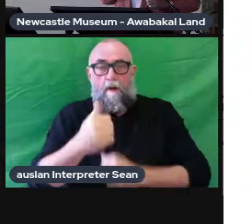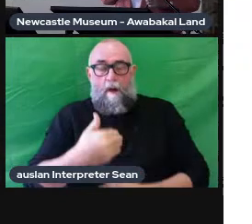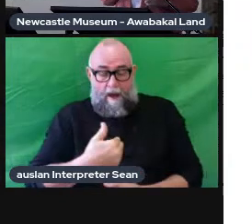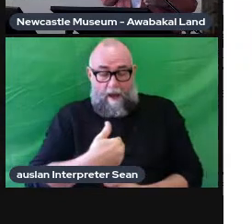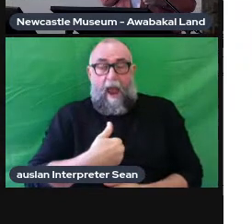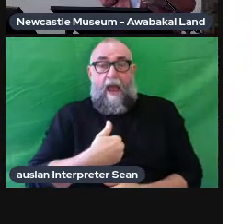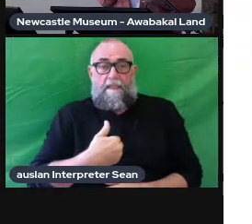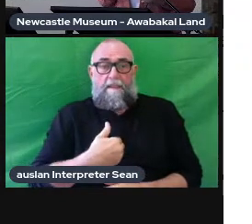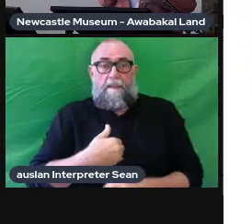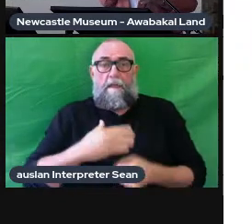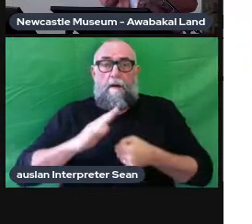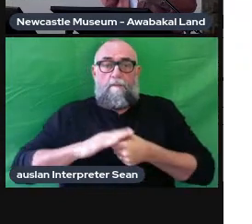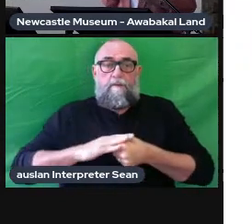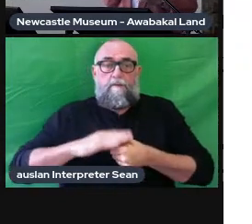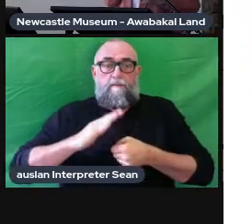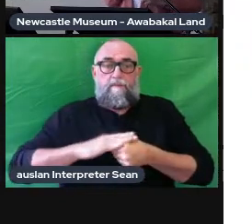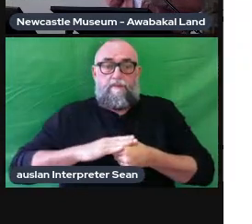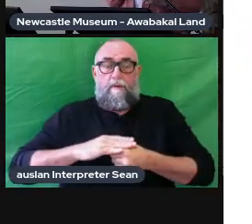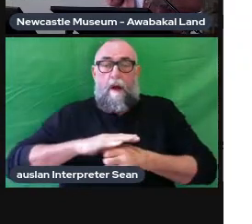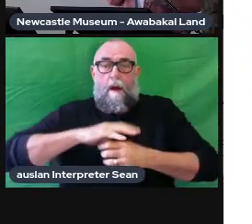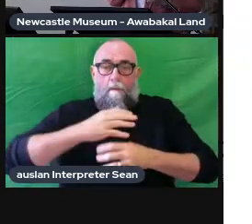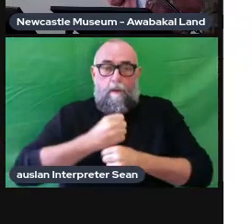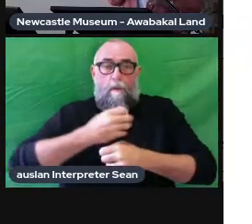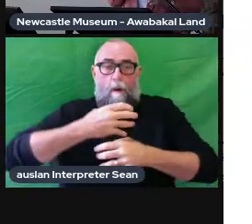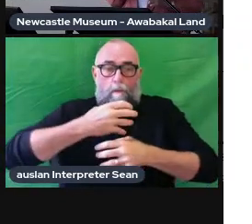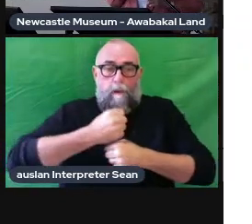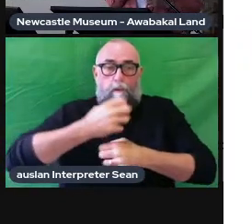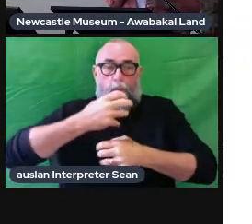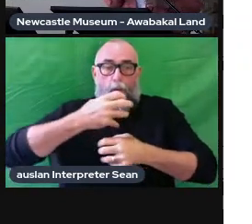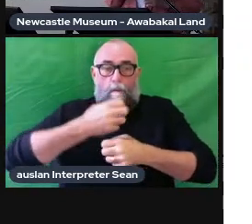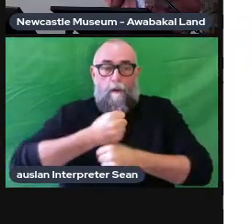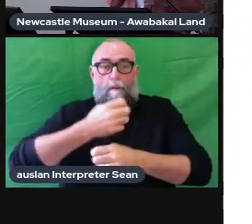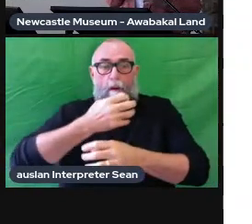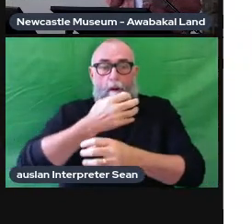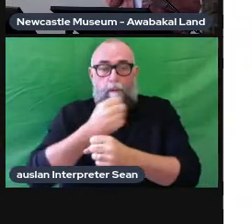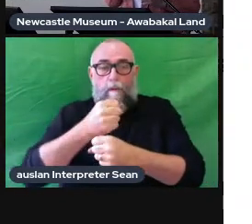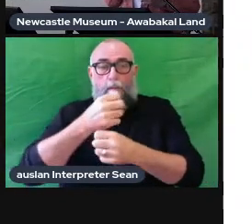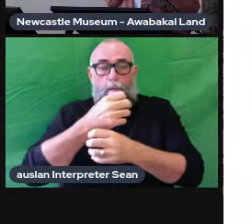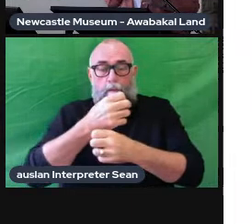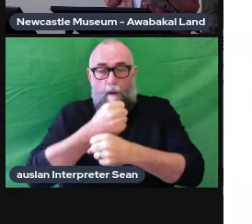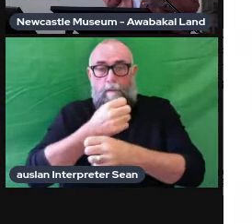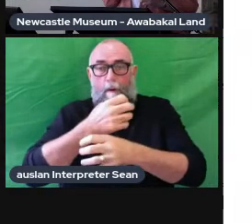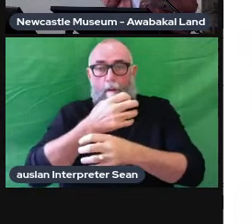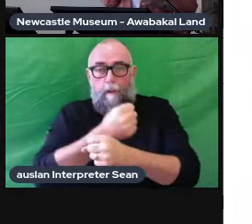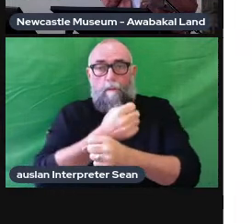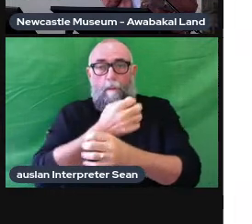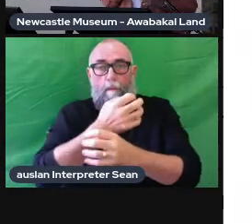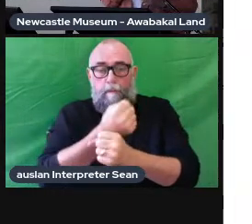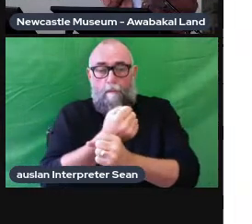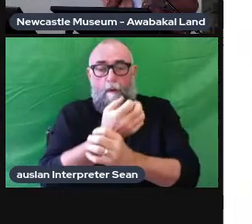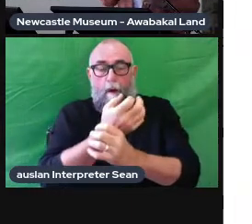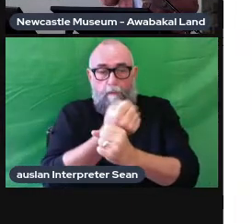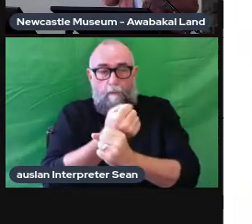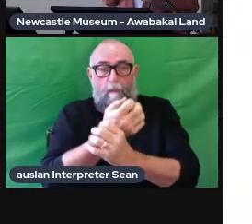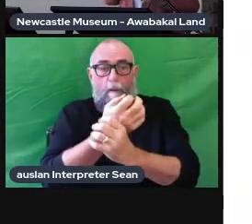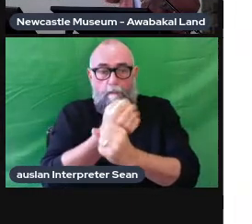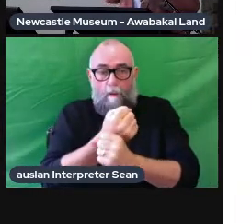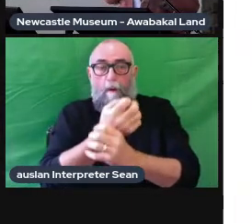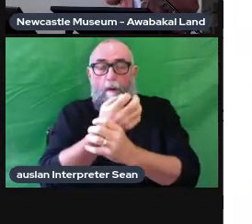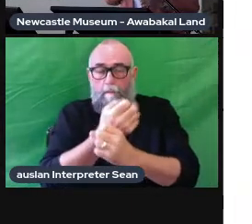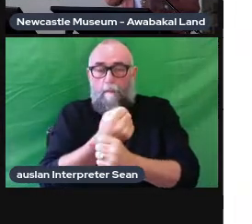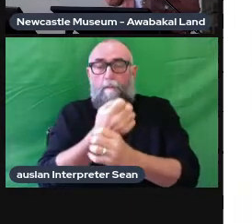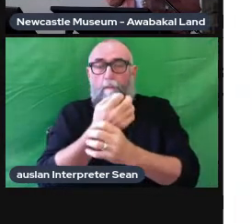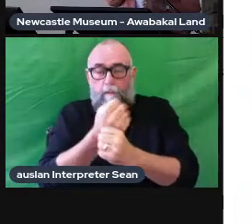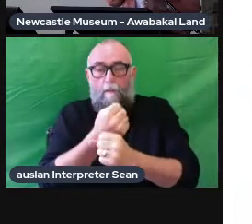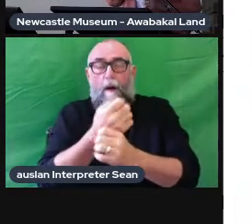rhythm. So when the heart pumps, it doesn't do that in a regular ordered fashion. It starts to kind of quiver a little bit, which means that the